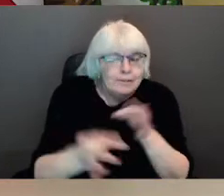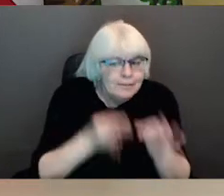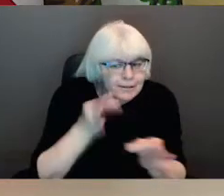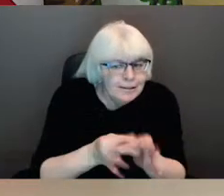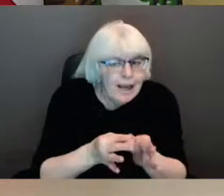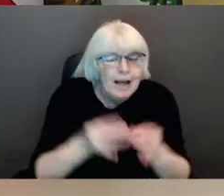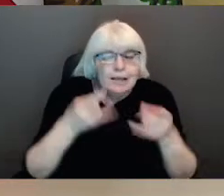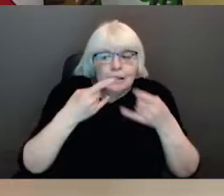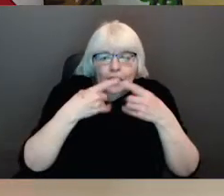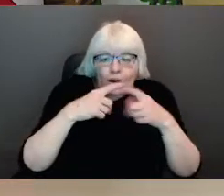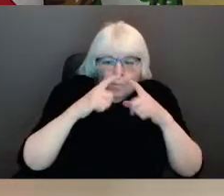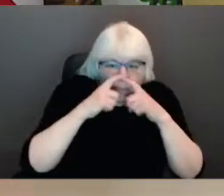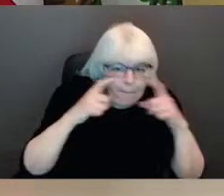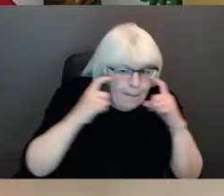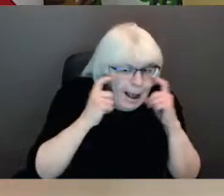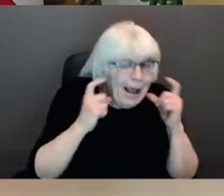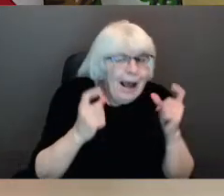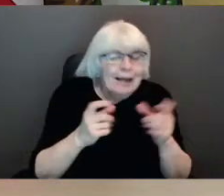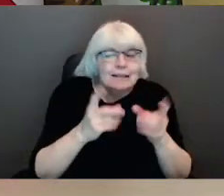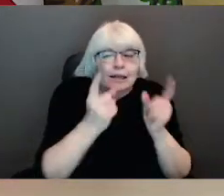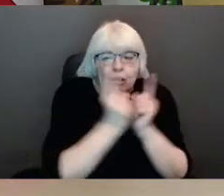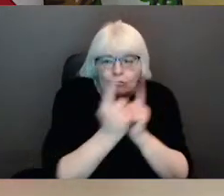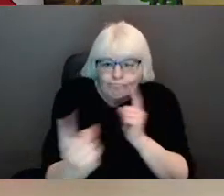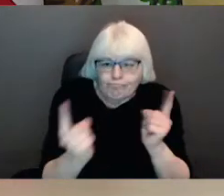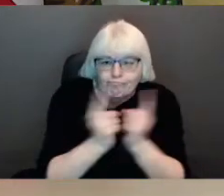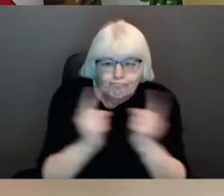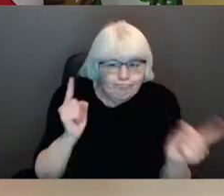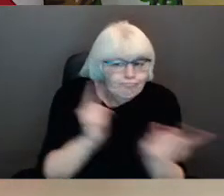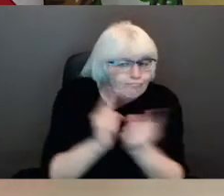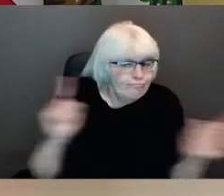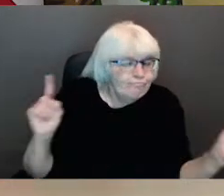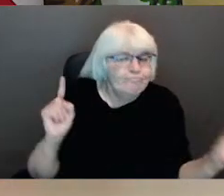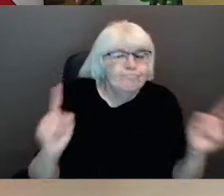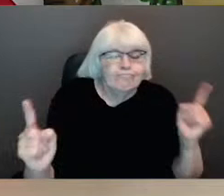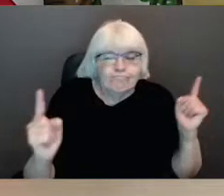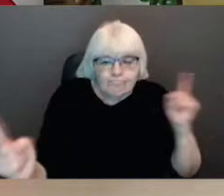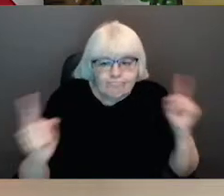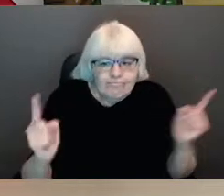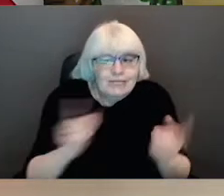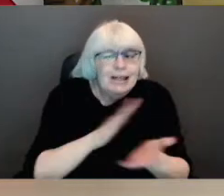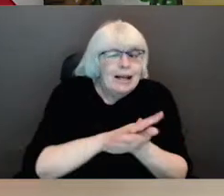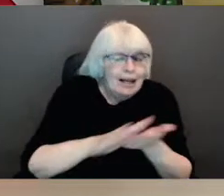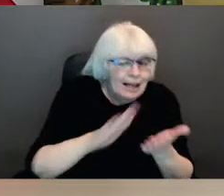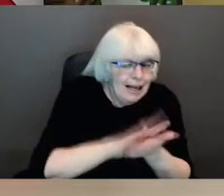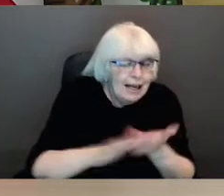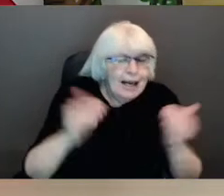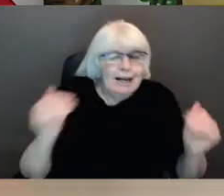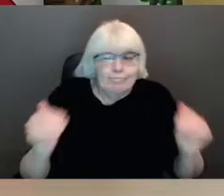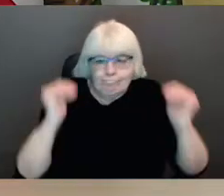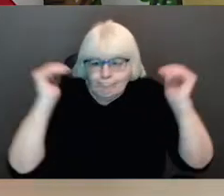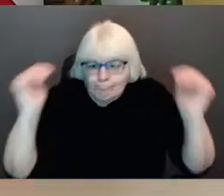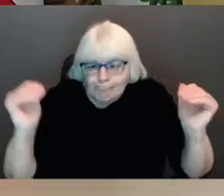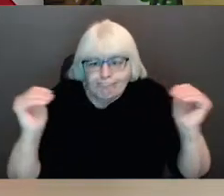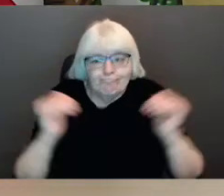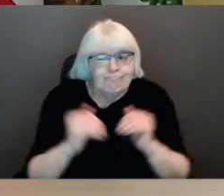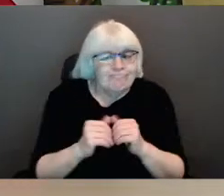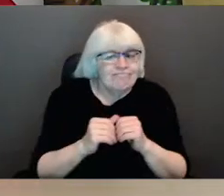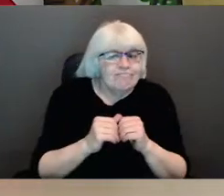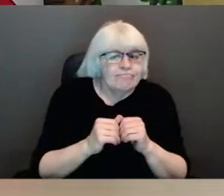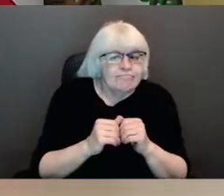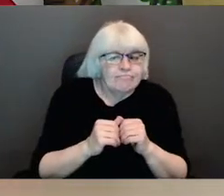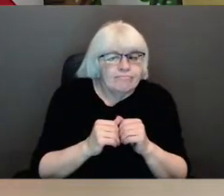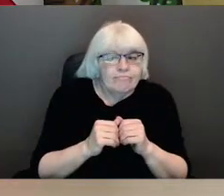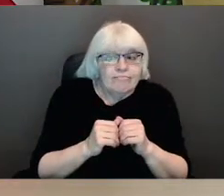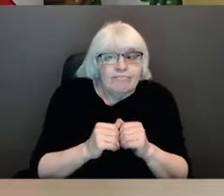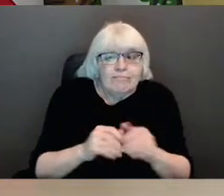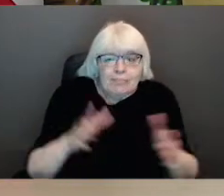cleaning, daily active screening, and ventilation. There are plans in place to deal with situations when there are positive cases of